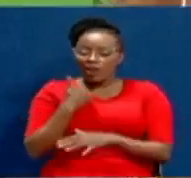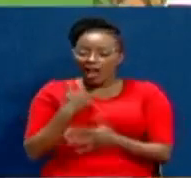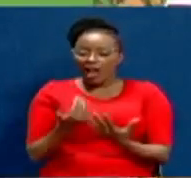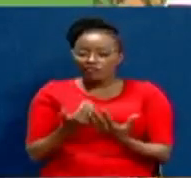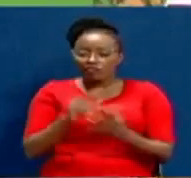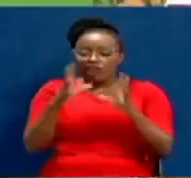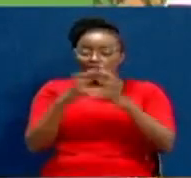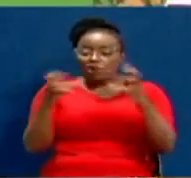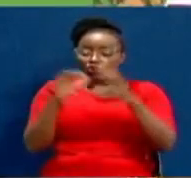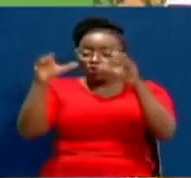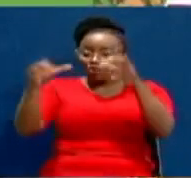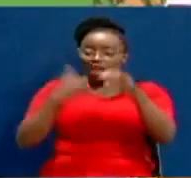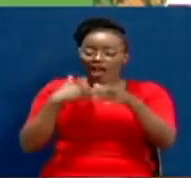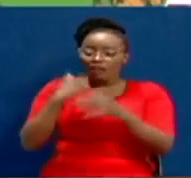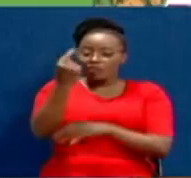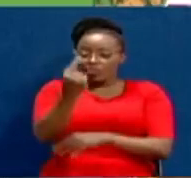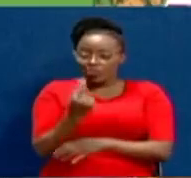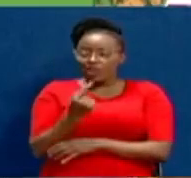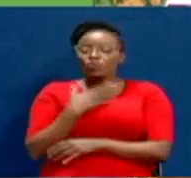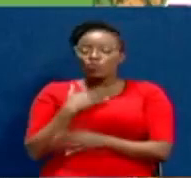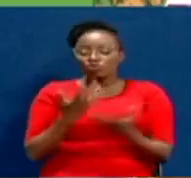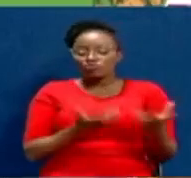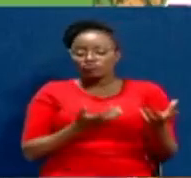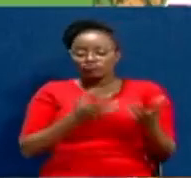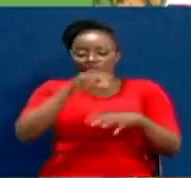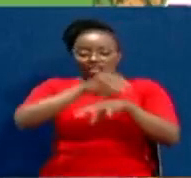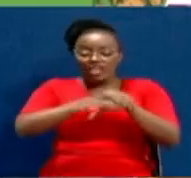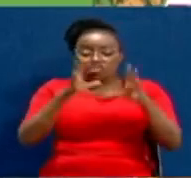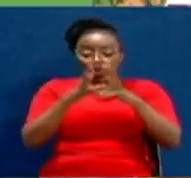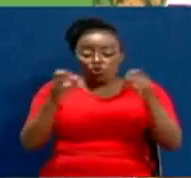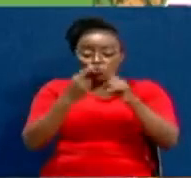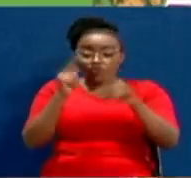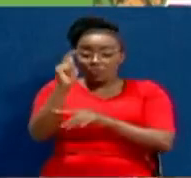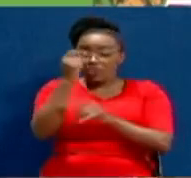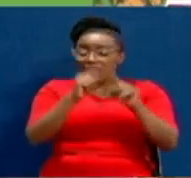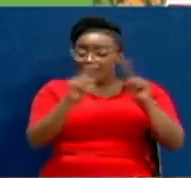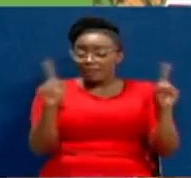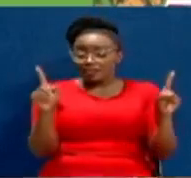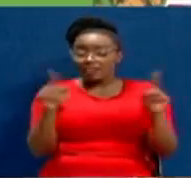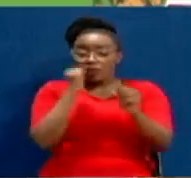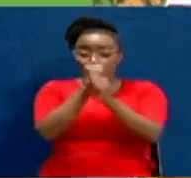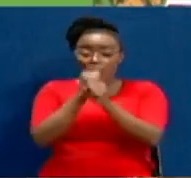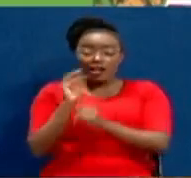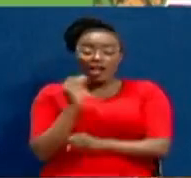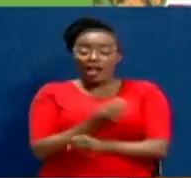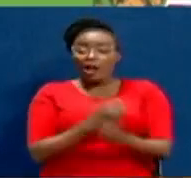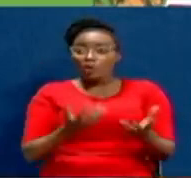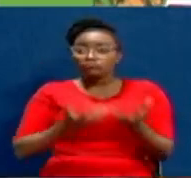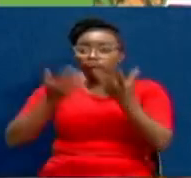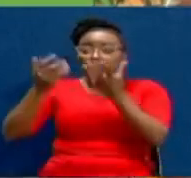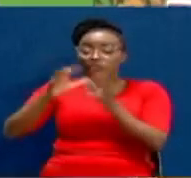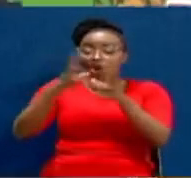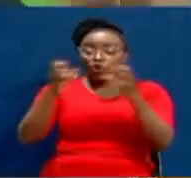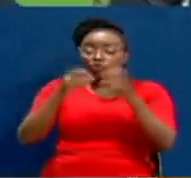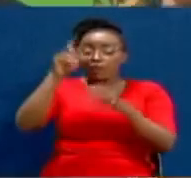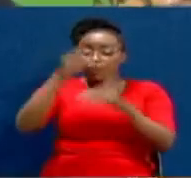Cotton On is one of the companies that has been approaching us to want to import cotton from Kenya. But we believe our work is not to export raw cotton. We